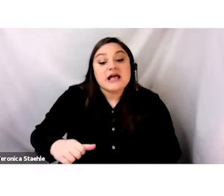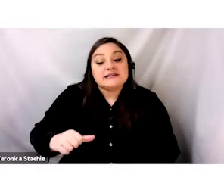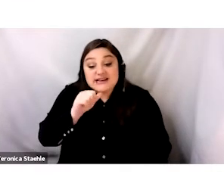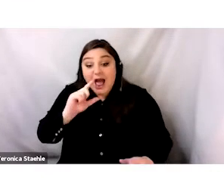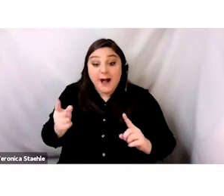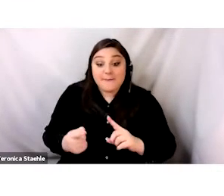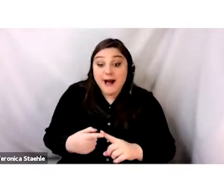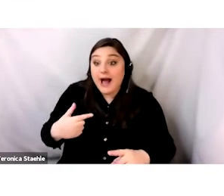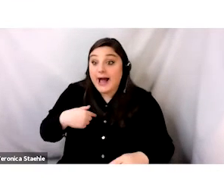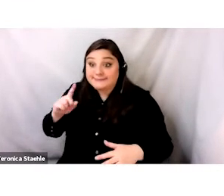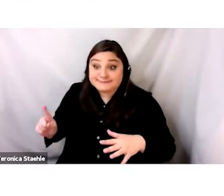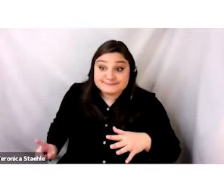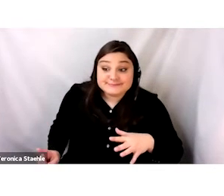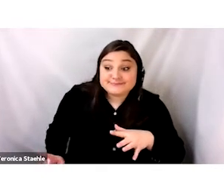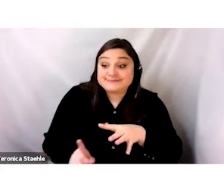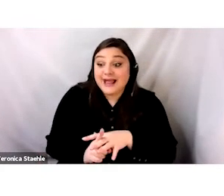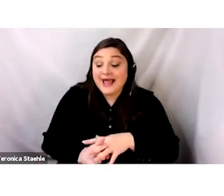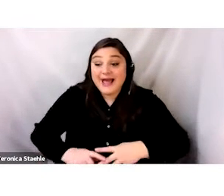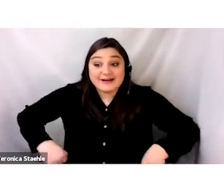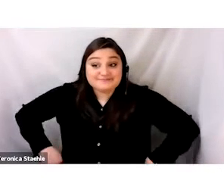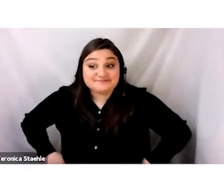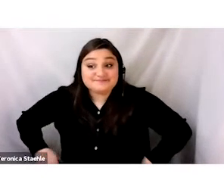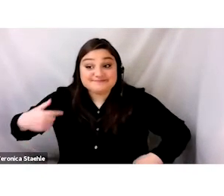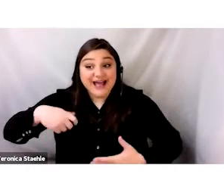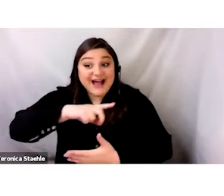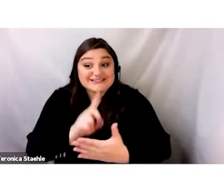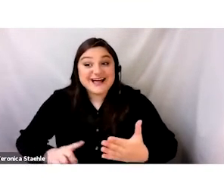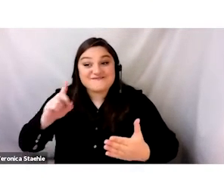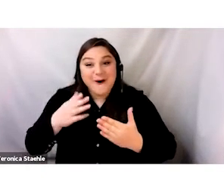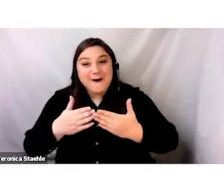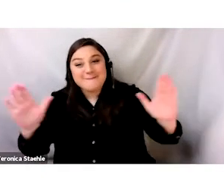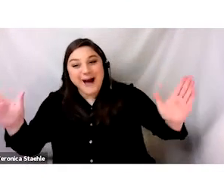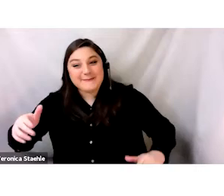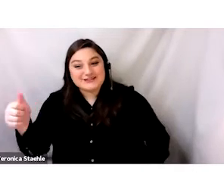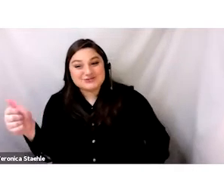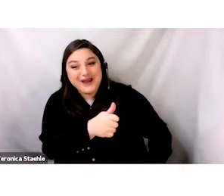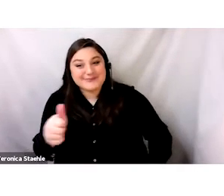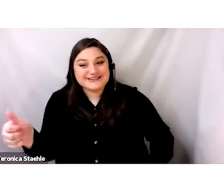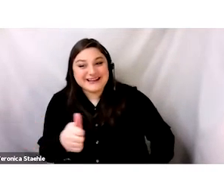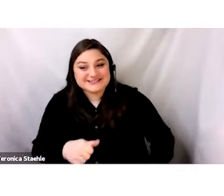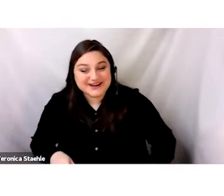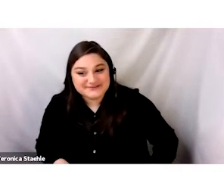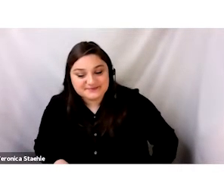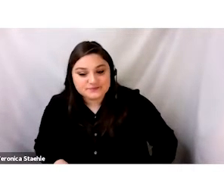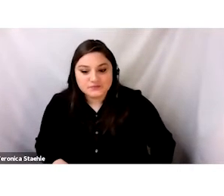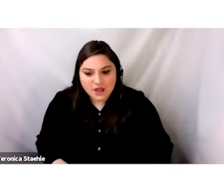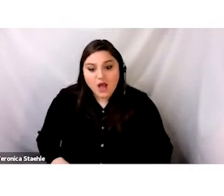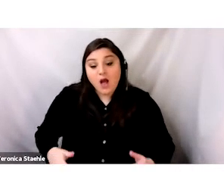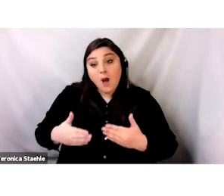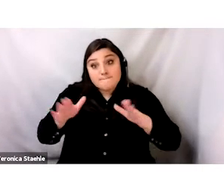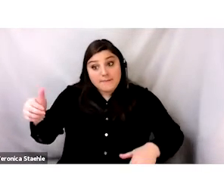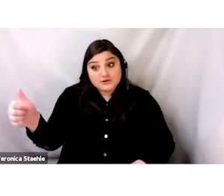public transportation, and not also look at how has public transportation intersected with the